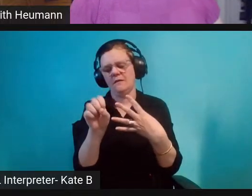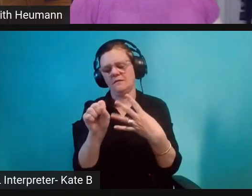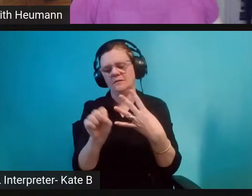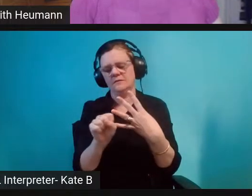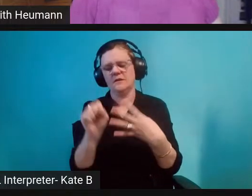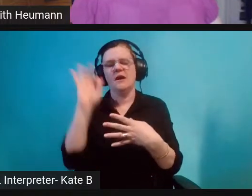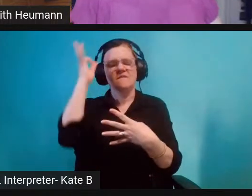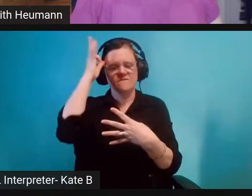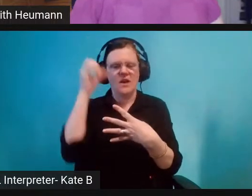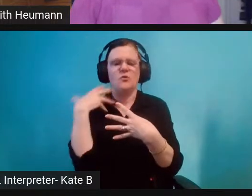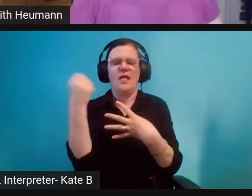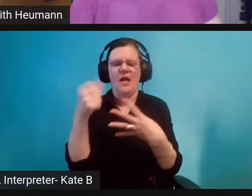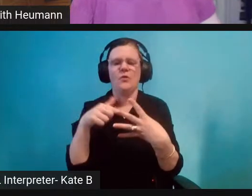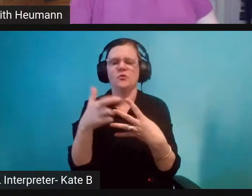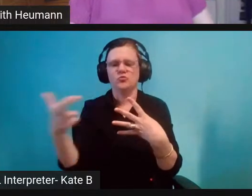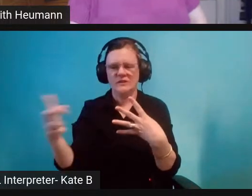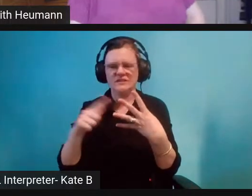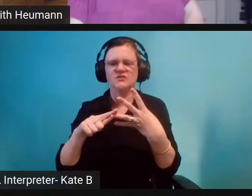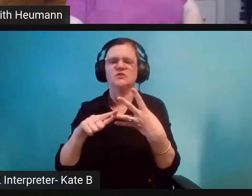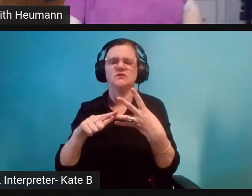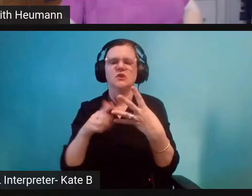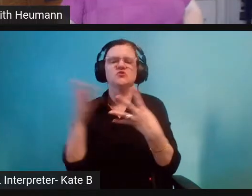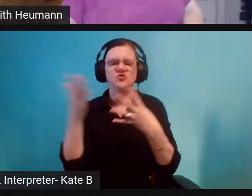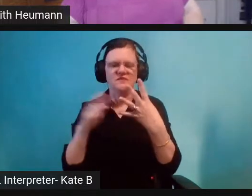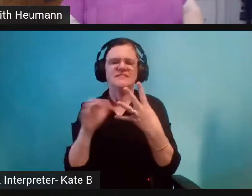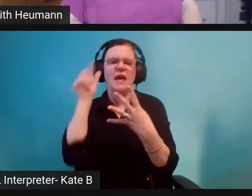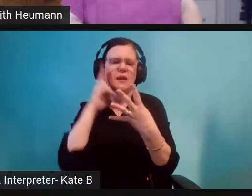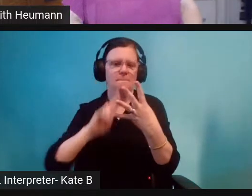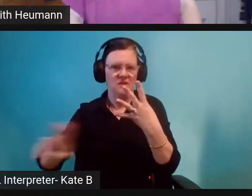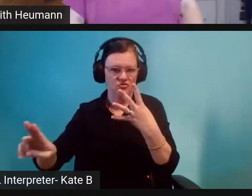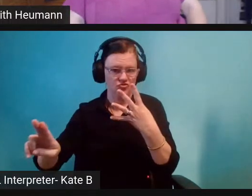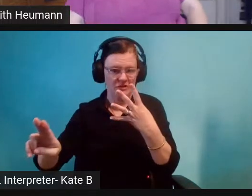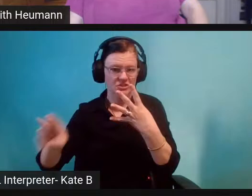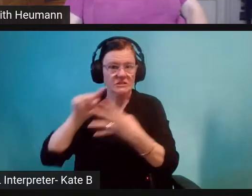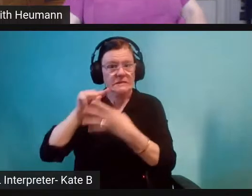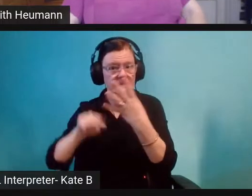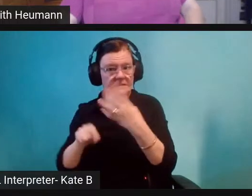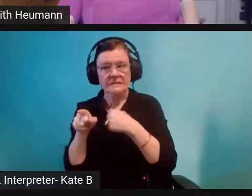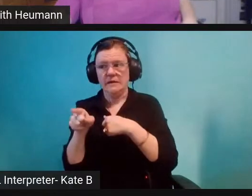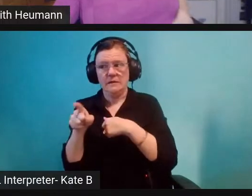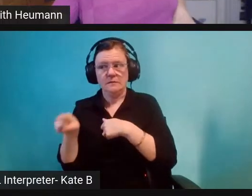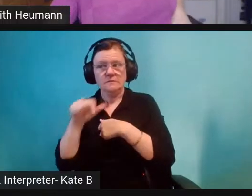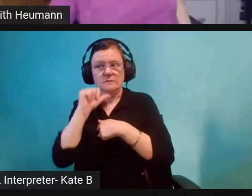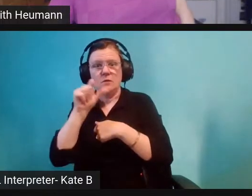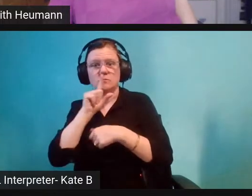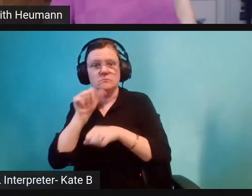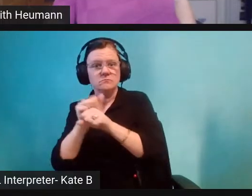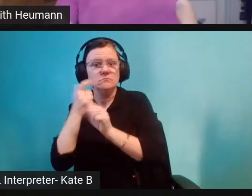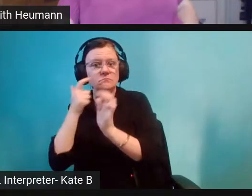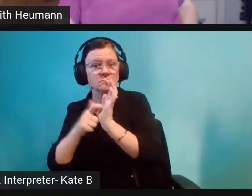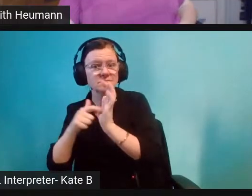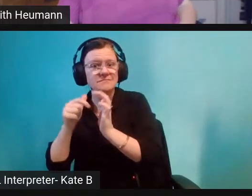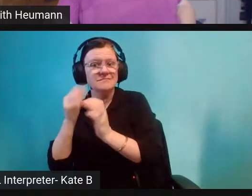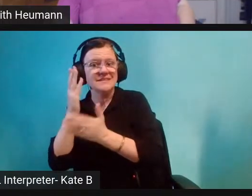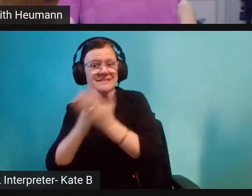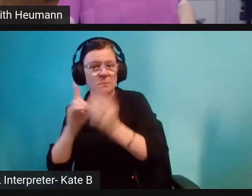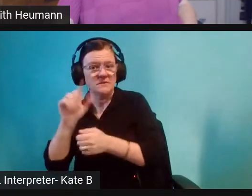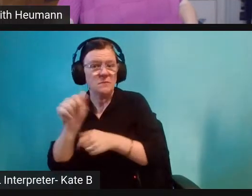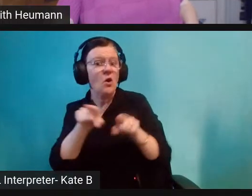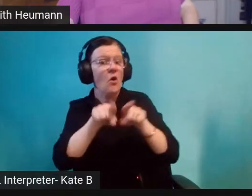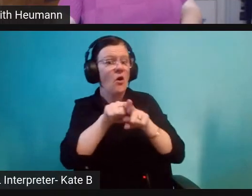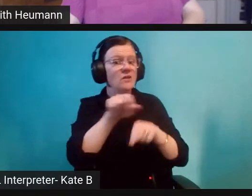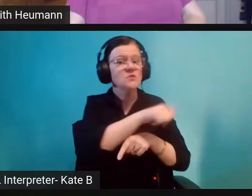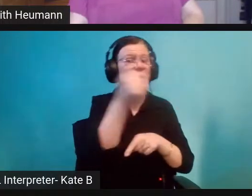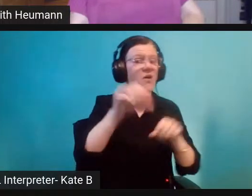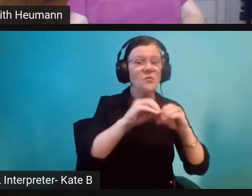medically underserved population, and that the Federal National Institute of Minority Health and Health Disparities similarly does not include